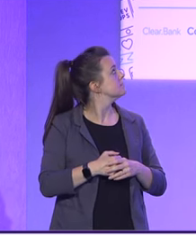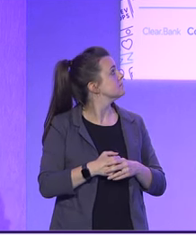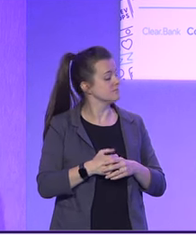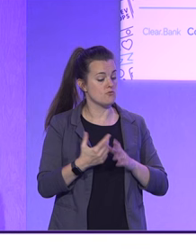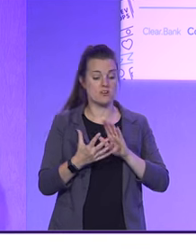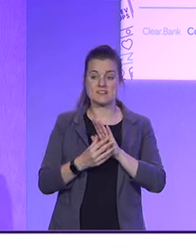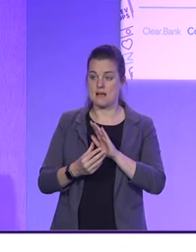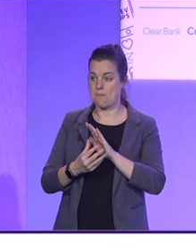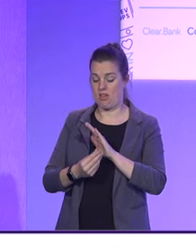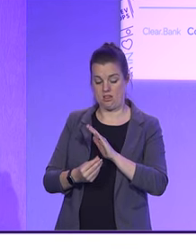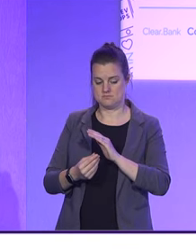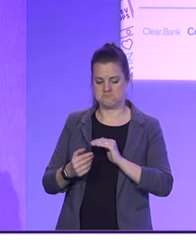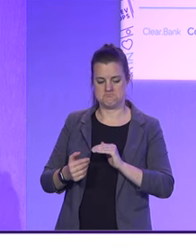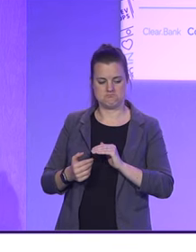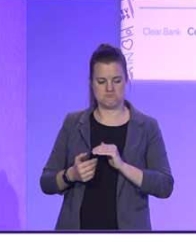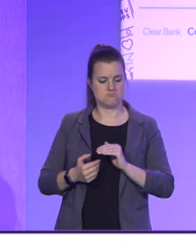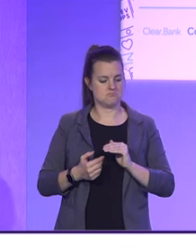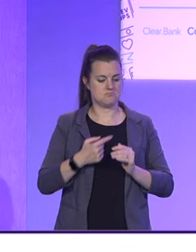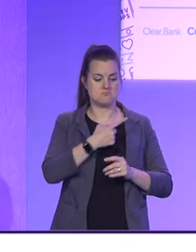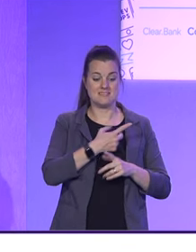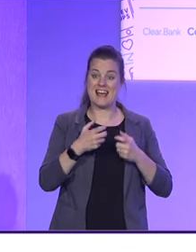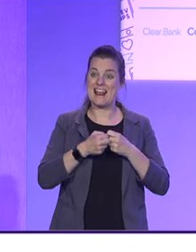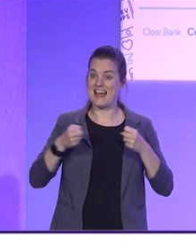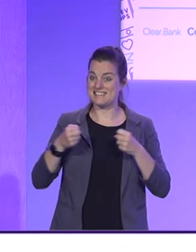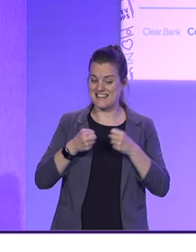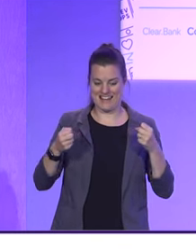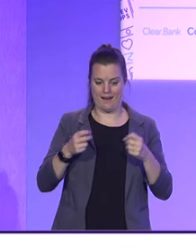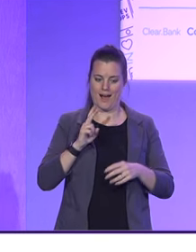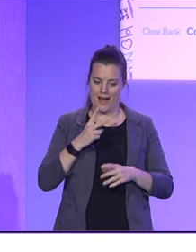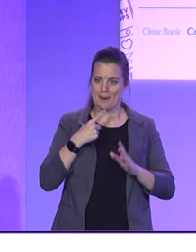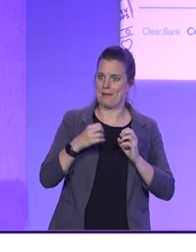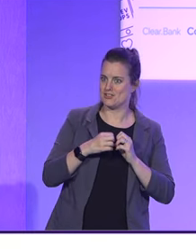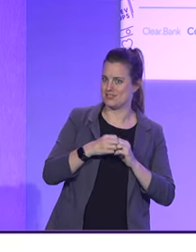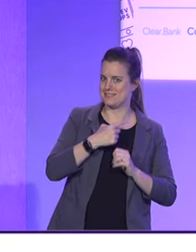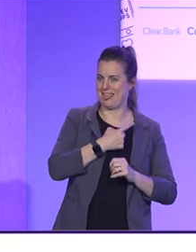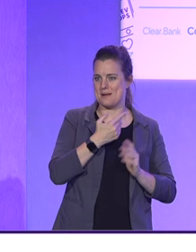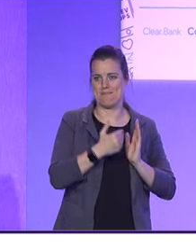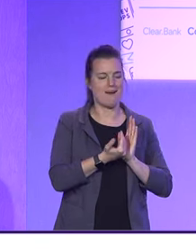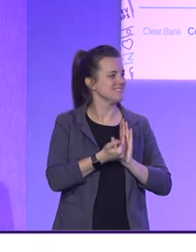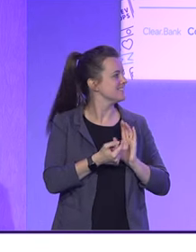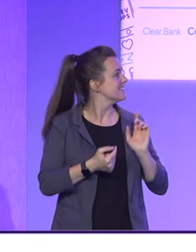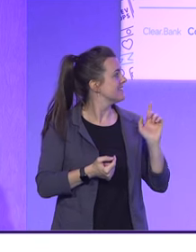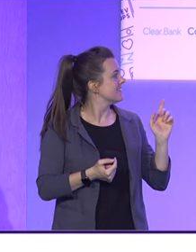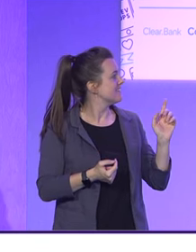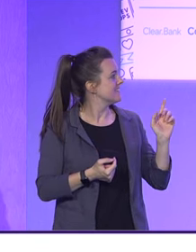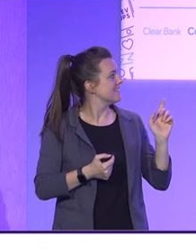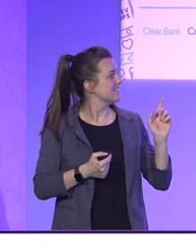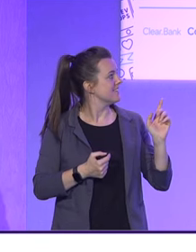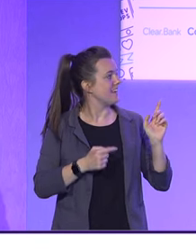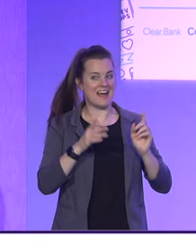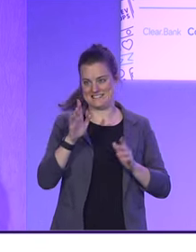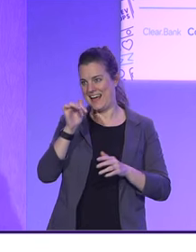example. Okay, sorry, please, don't see this. This part, sorry. Well, I didn't know you can hear as a